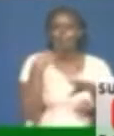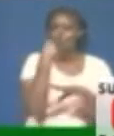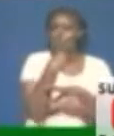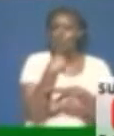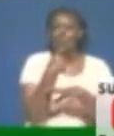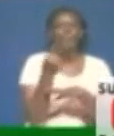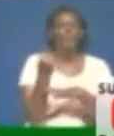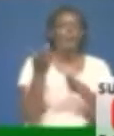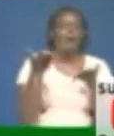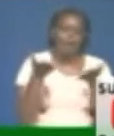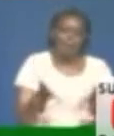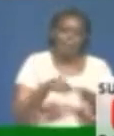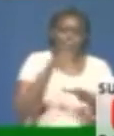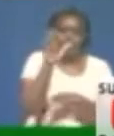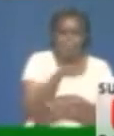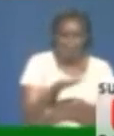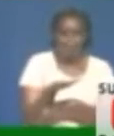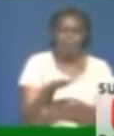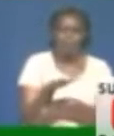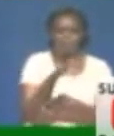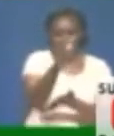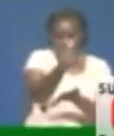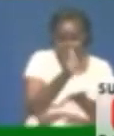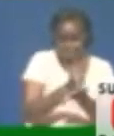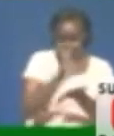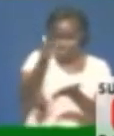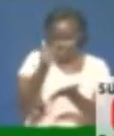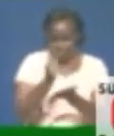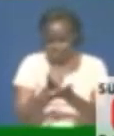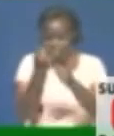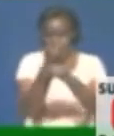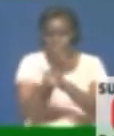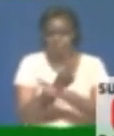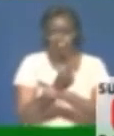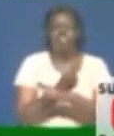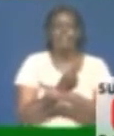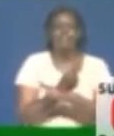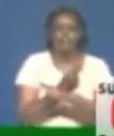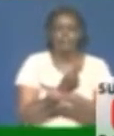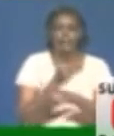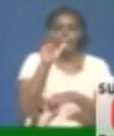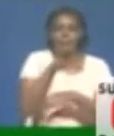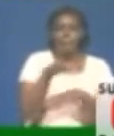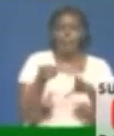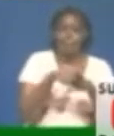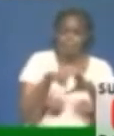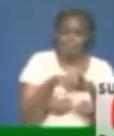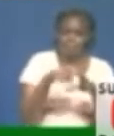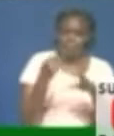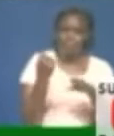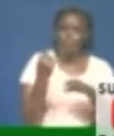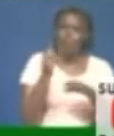elected to parliamentary leadership positions and wish each one of you